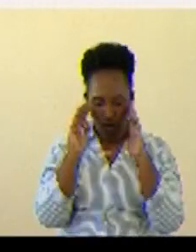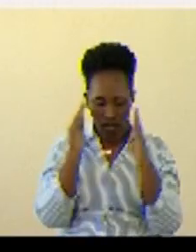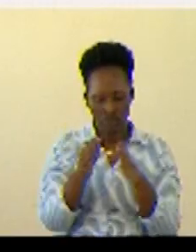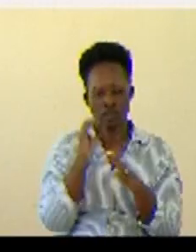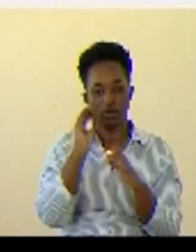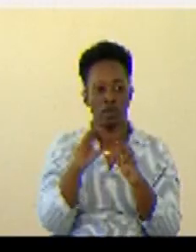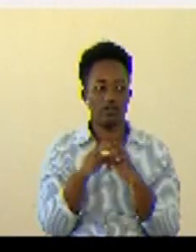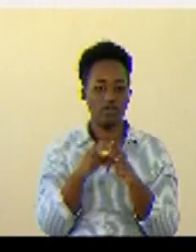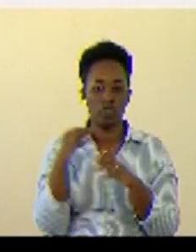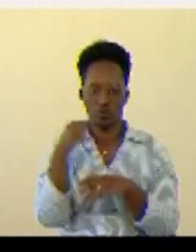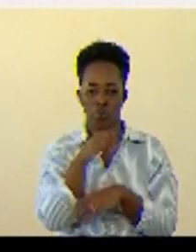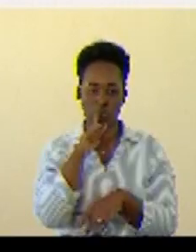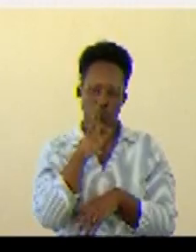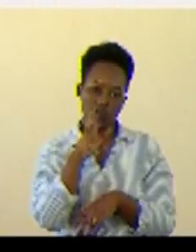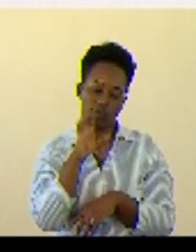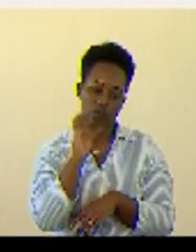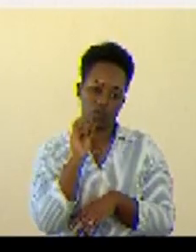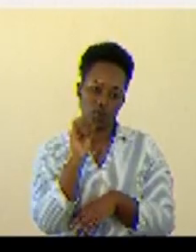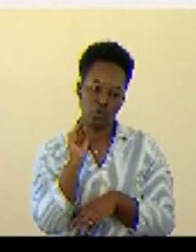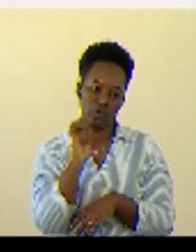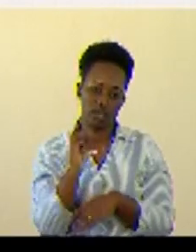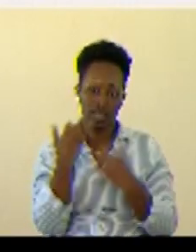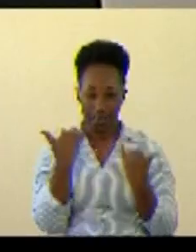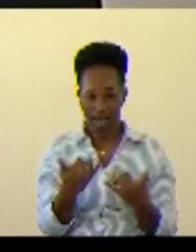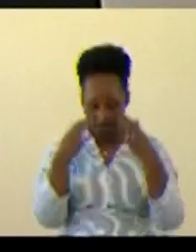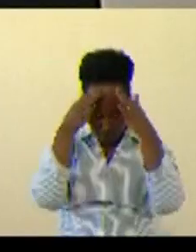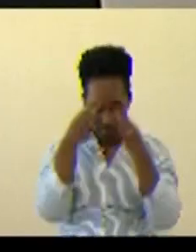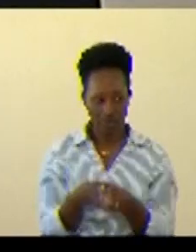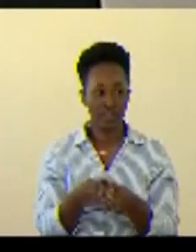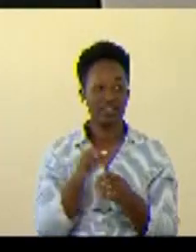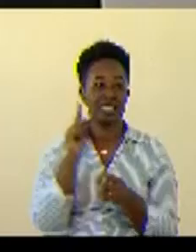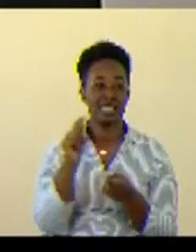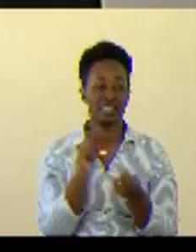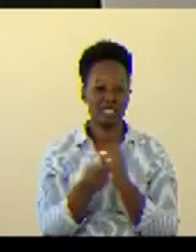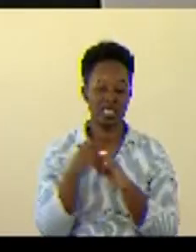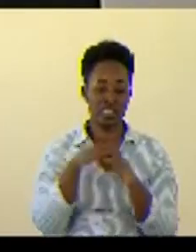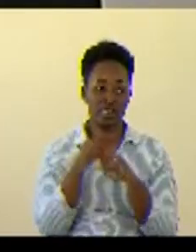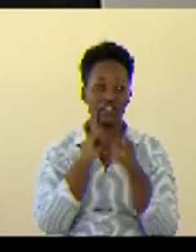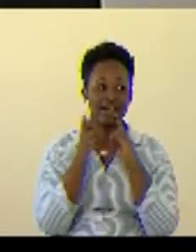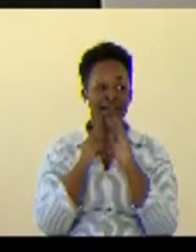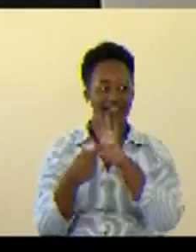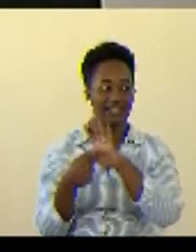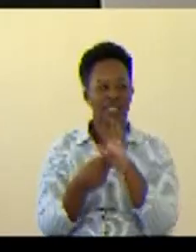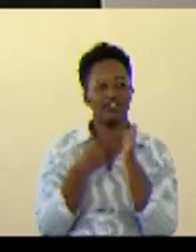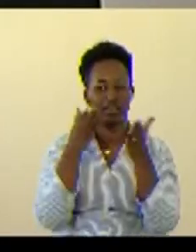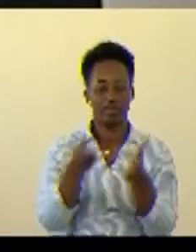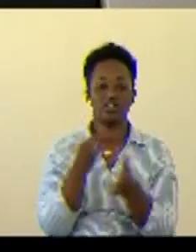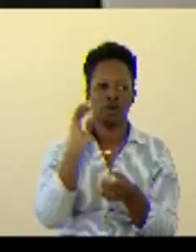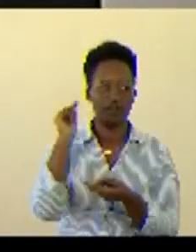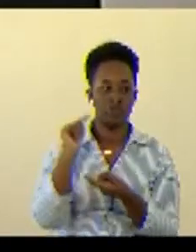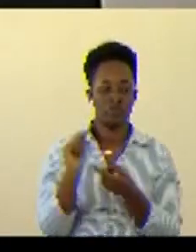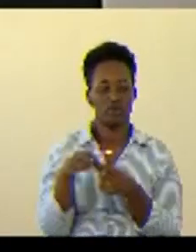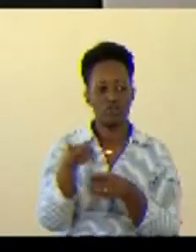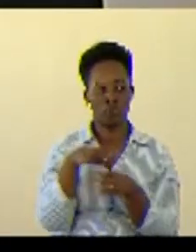the glucose present. We are going to make conclusion and a deduction. This change in color indicates the presence of reducing